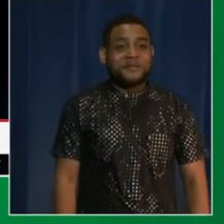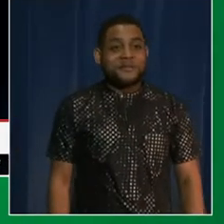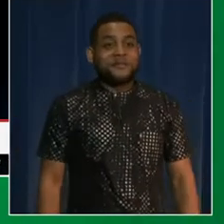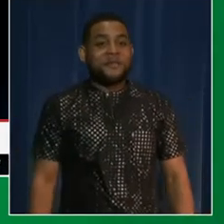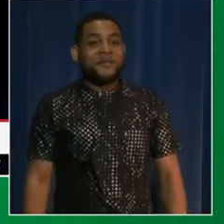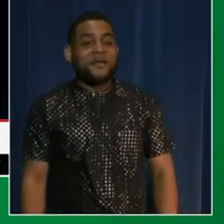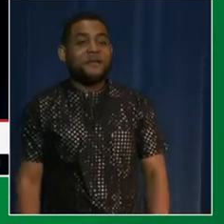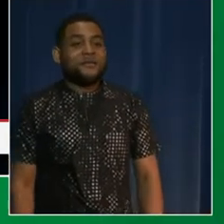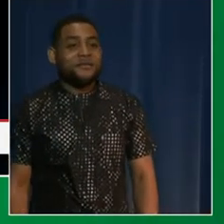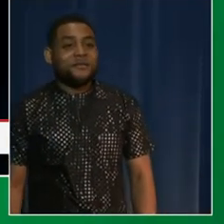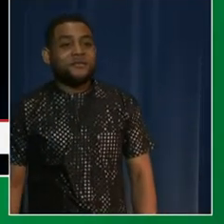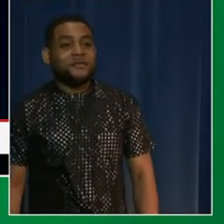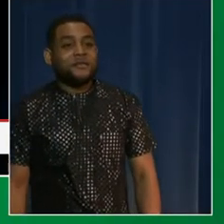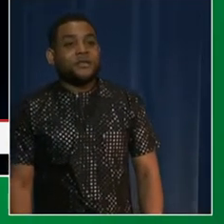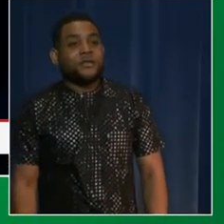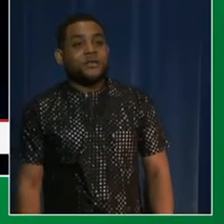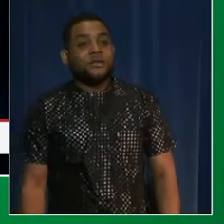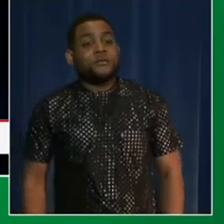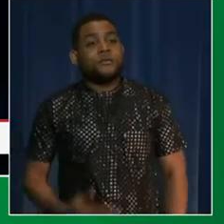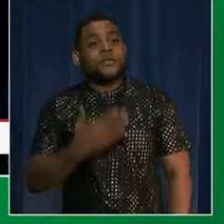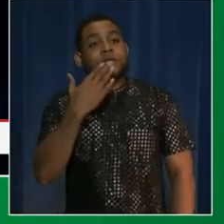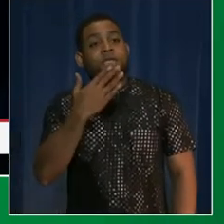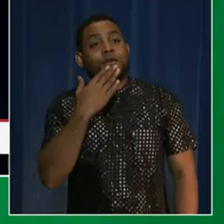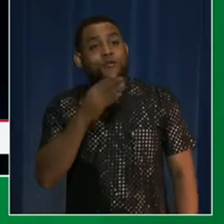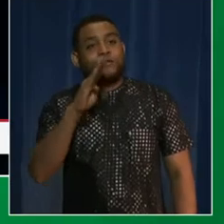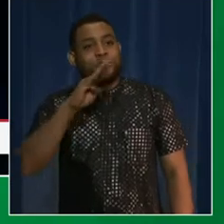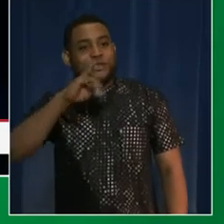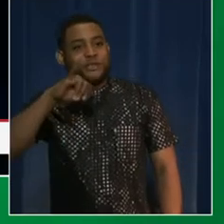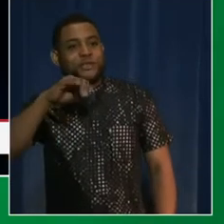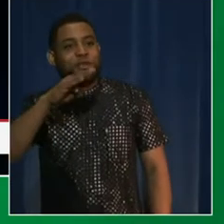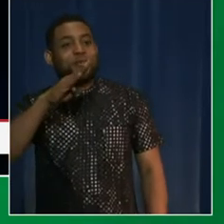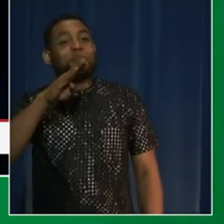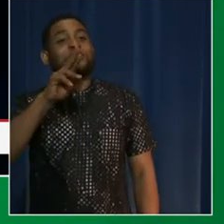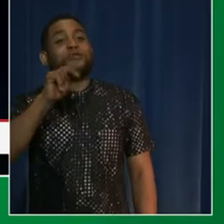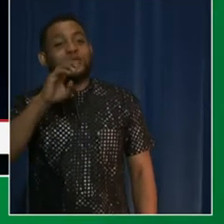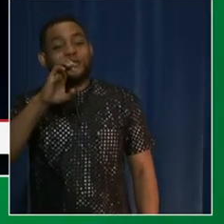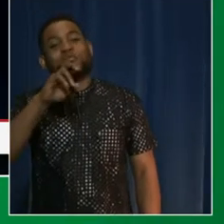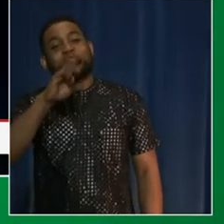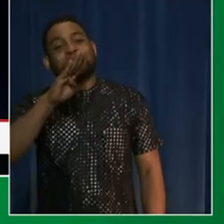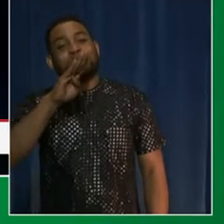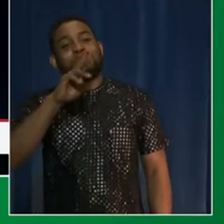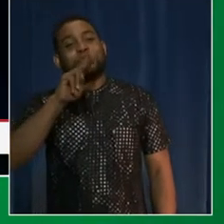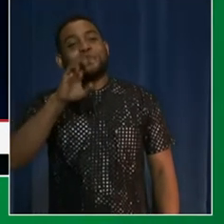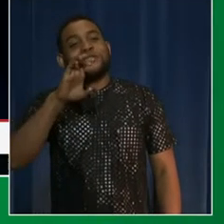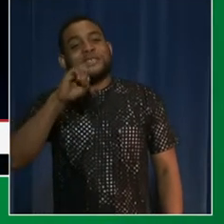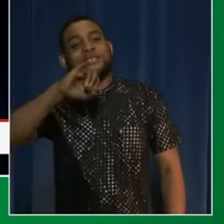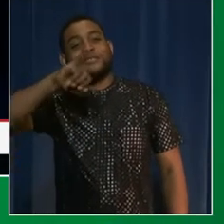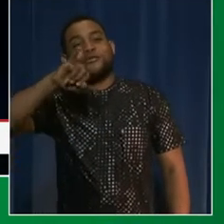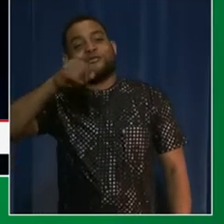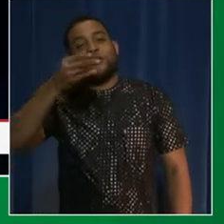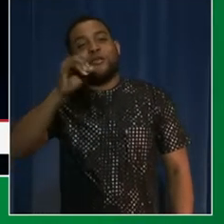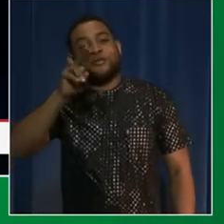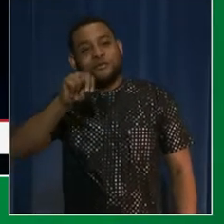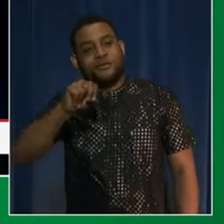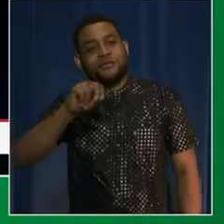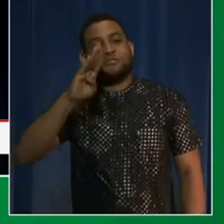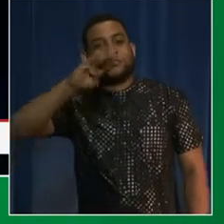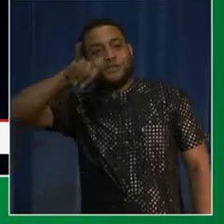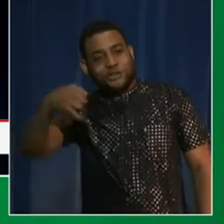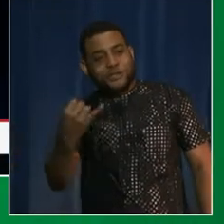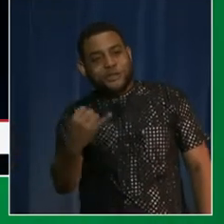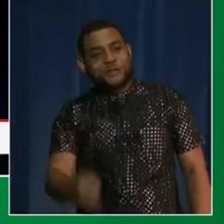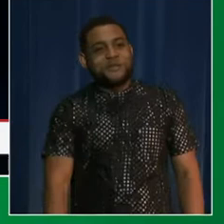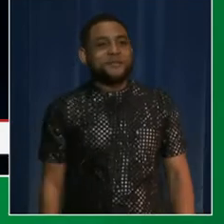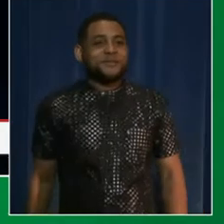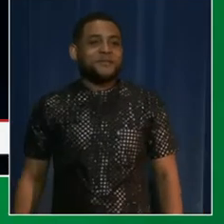And thank you, Bruce Johnson. So I'm Kenyon McDuffie. I represent Ward 5 on the Council of the District of Columbia. I